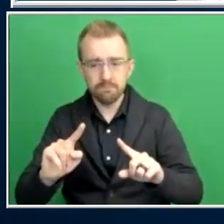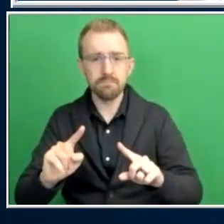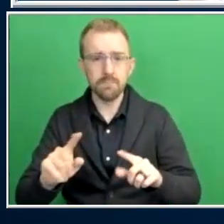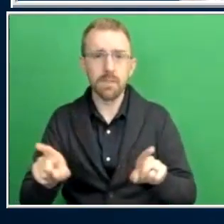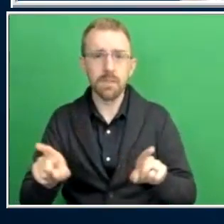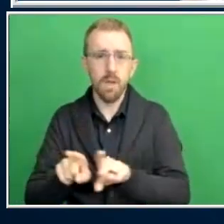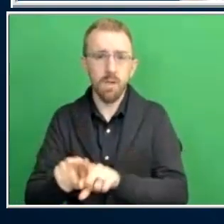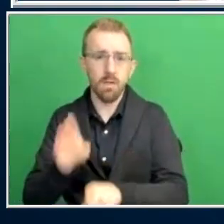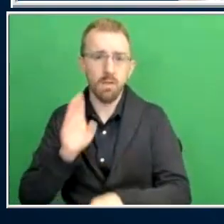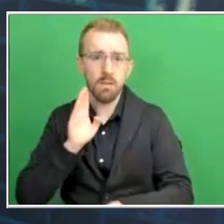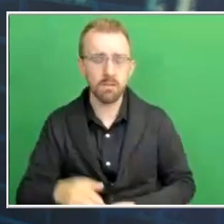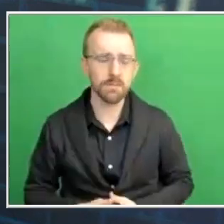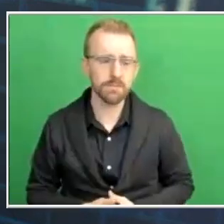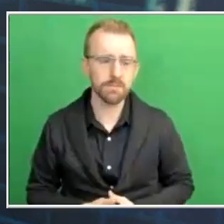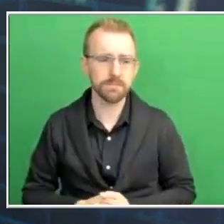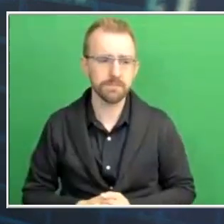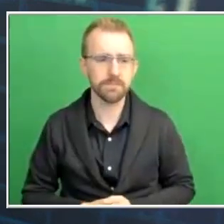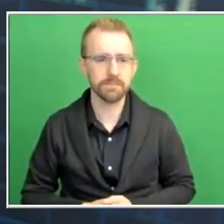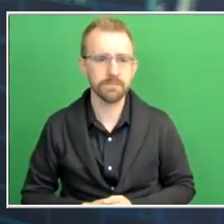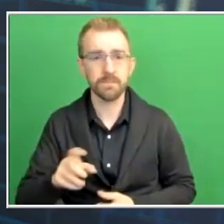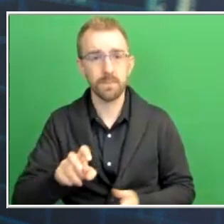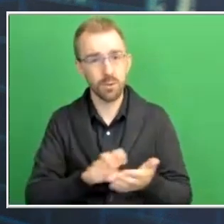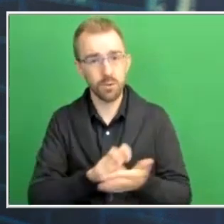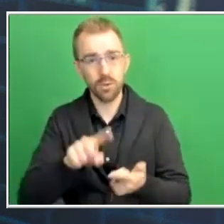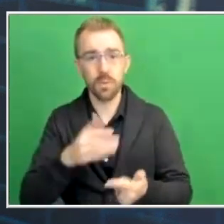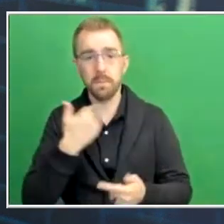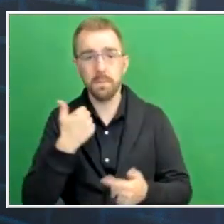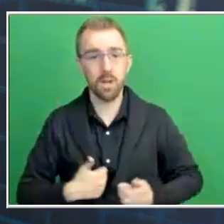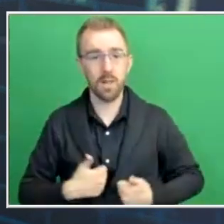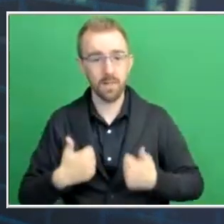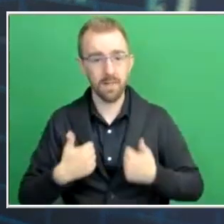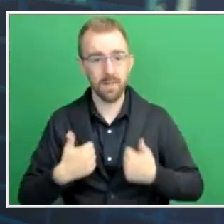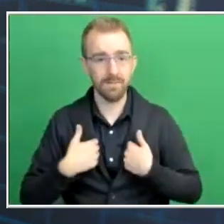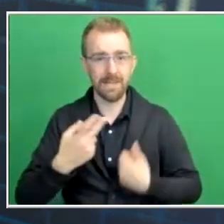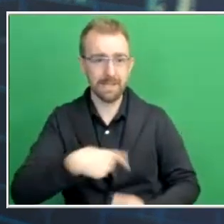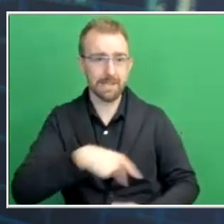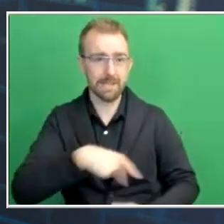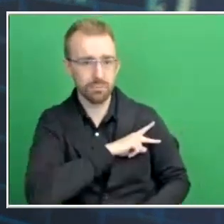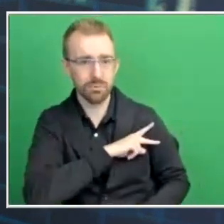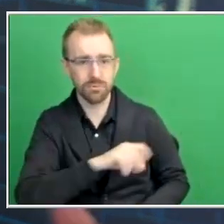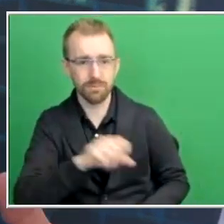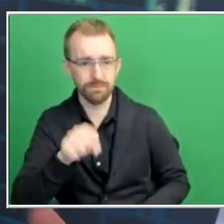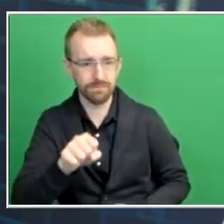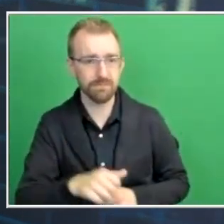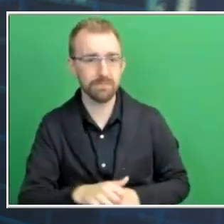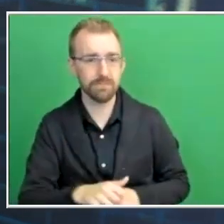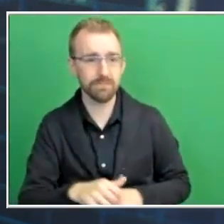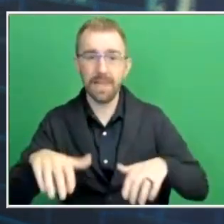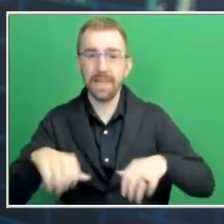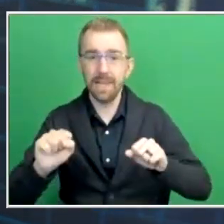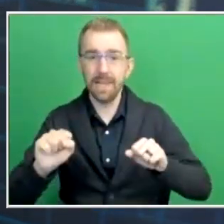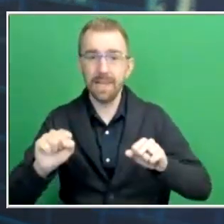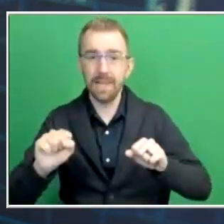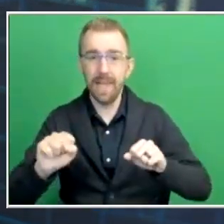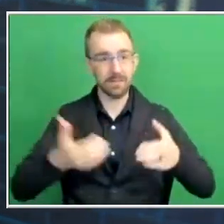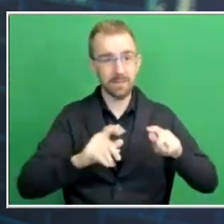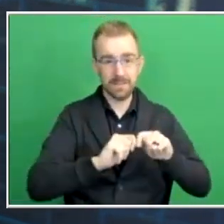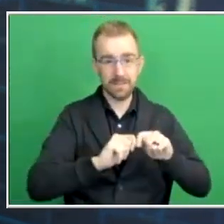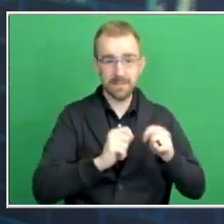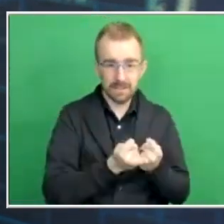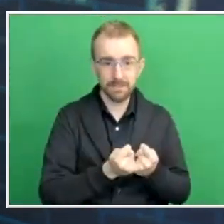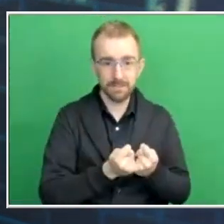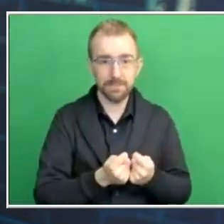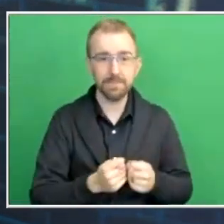You know, the journey to a better life is a highly personal one. It could take a team, but ultimately, it's